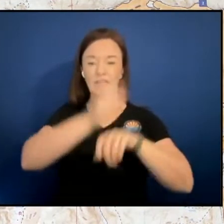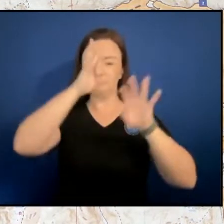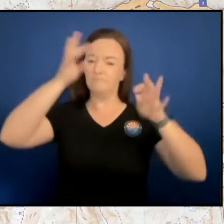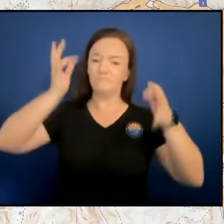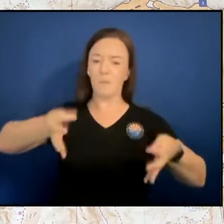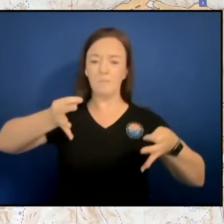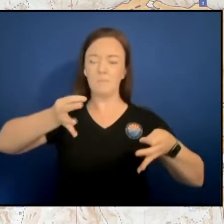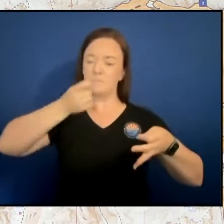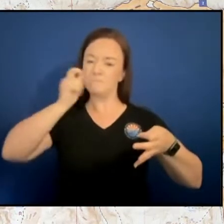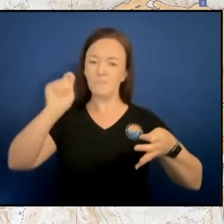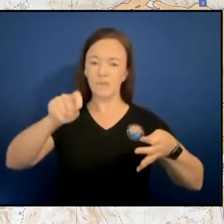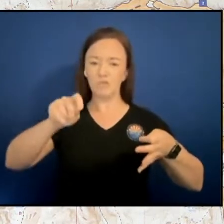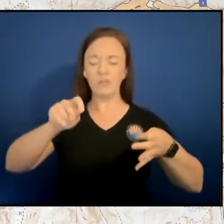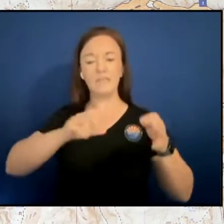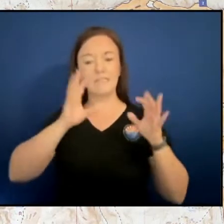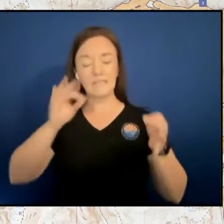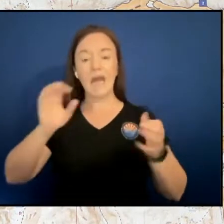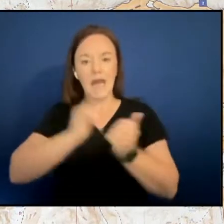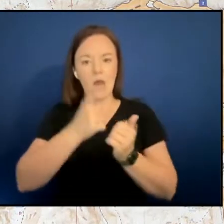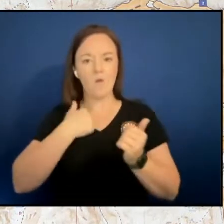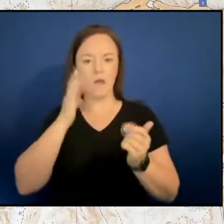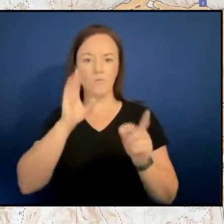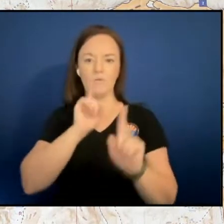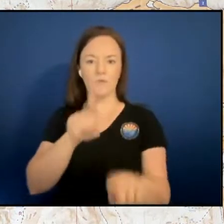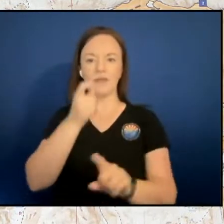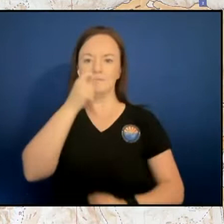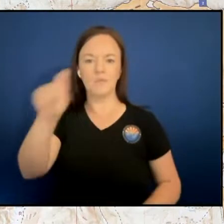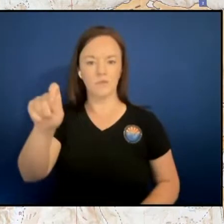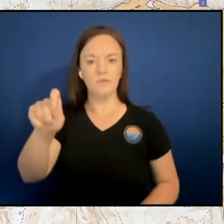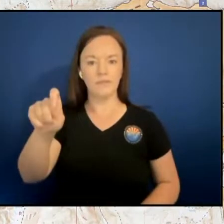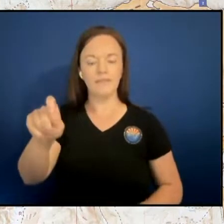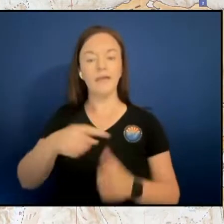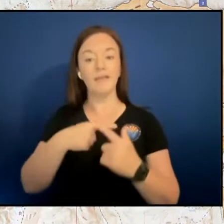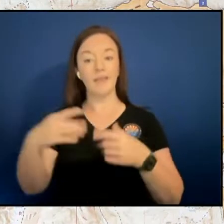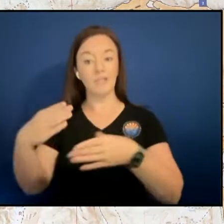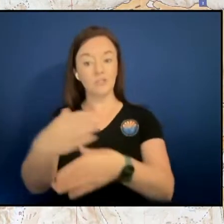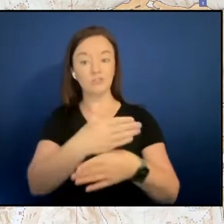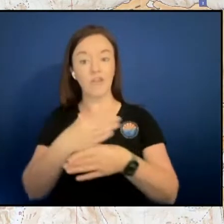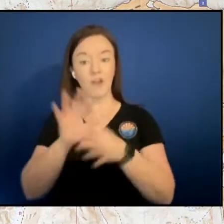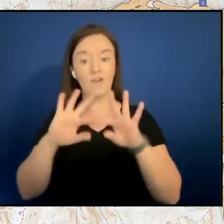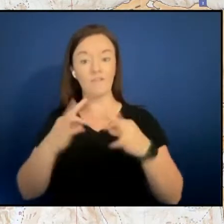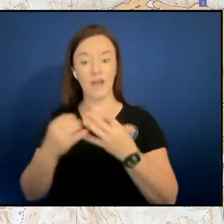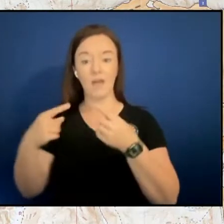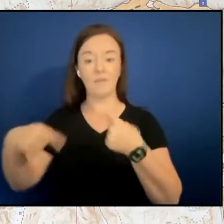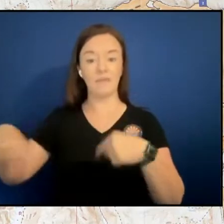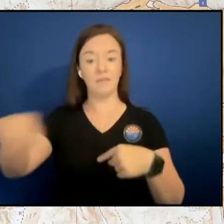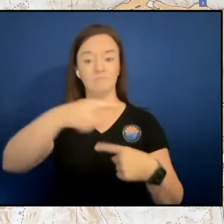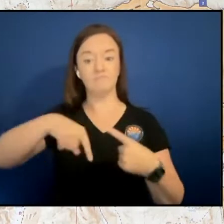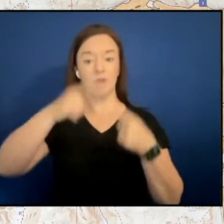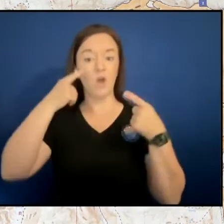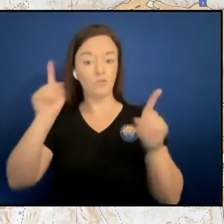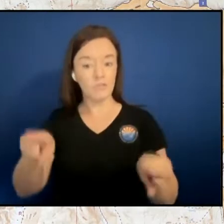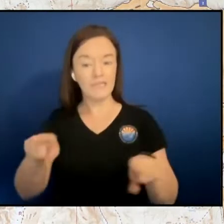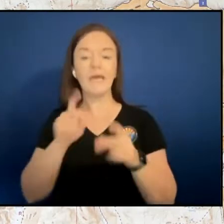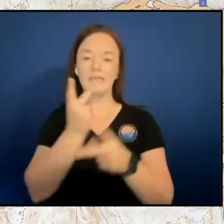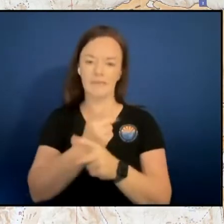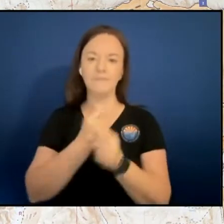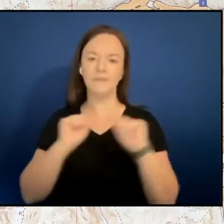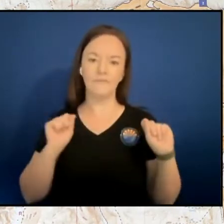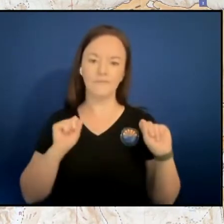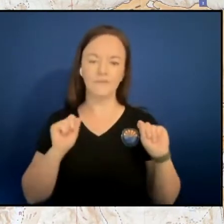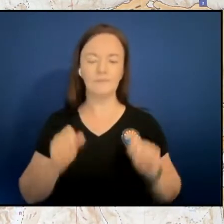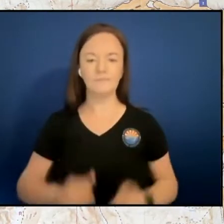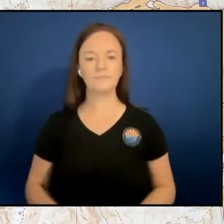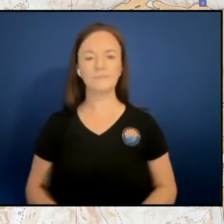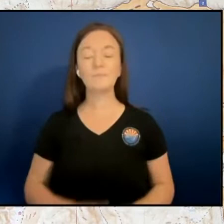and determine how you're going to react to those absolutes, and then share that information so everybody's on the same page, and they stay out of harm's way. I don't know.